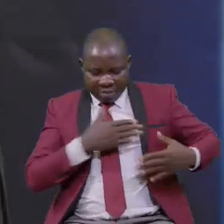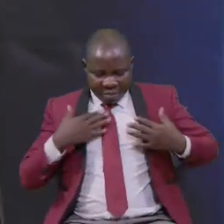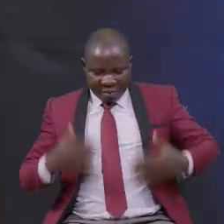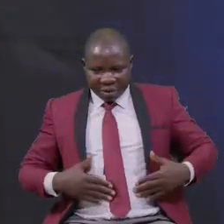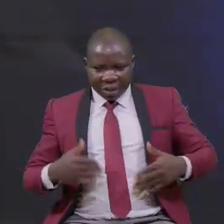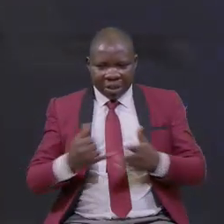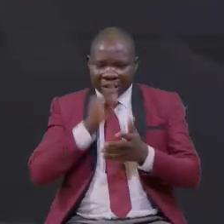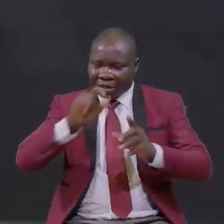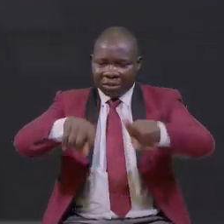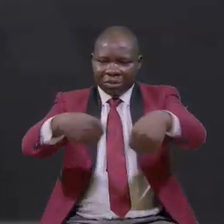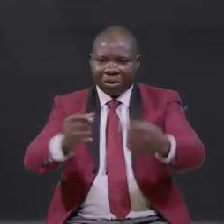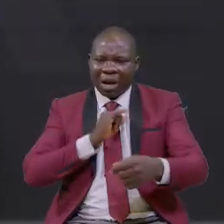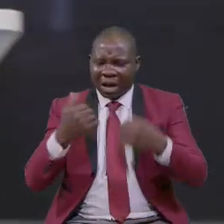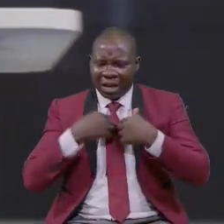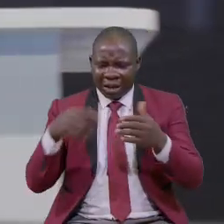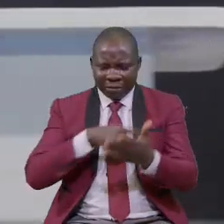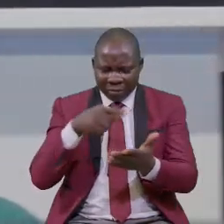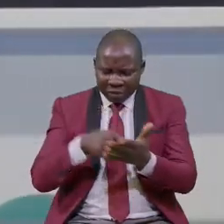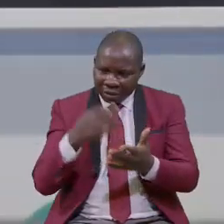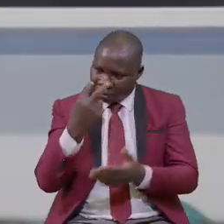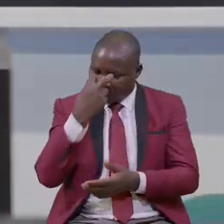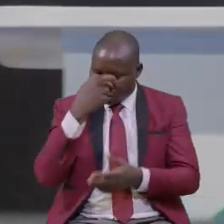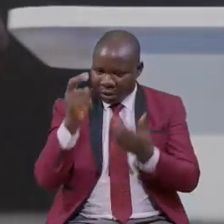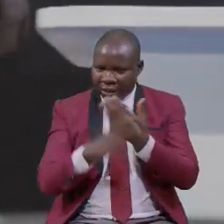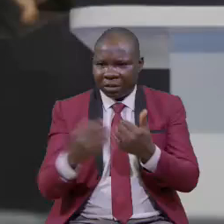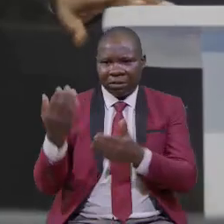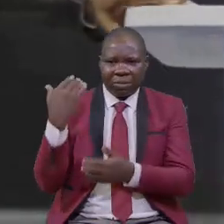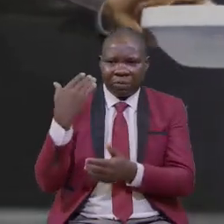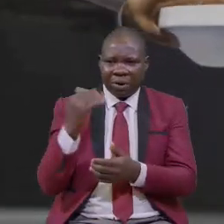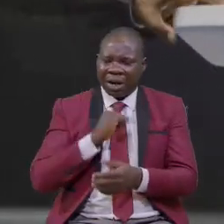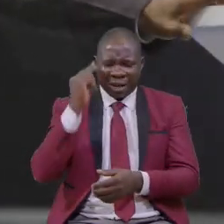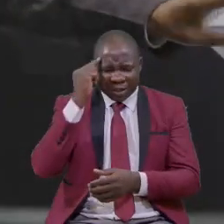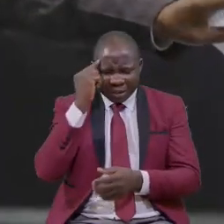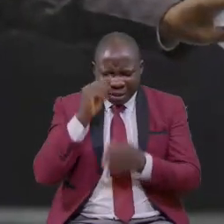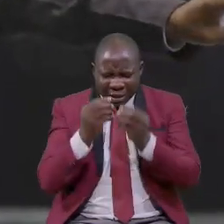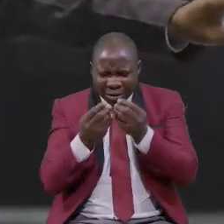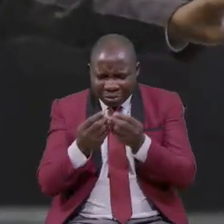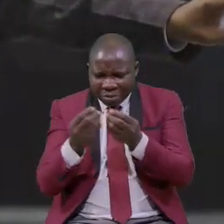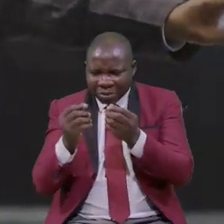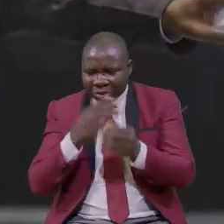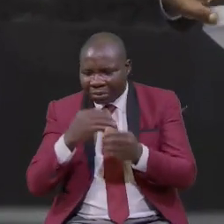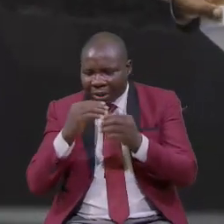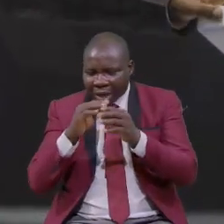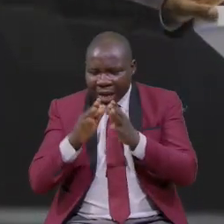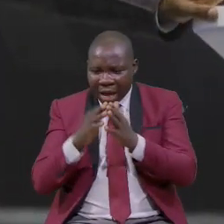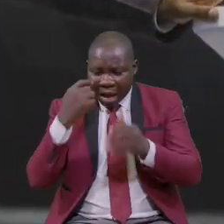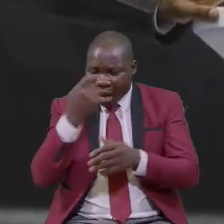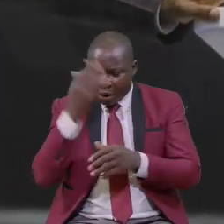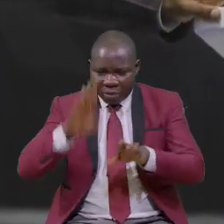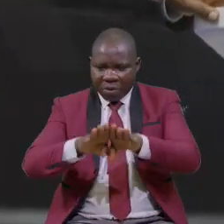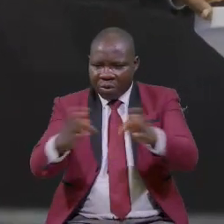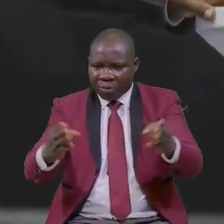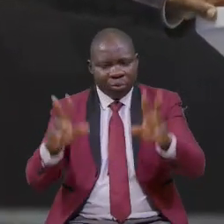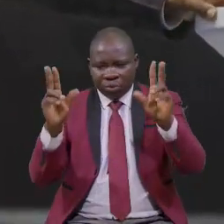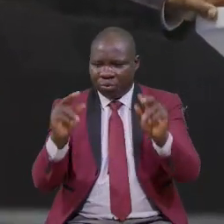before, I thought little by little by little my eyes will open. No, this one is supernatural sign. And